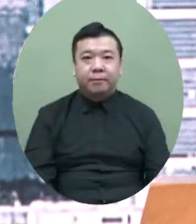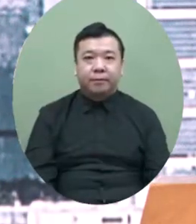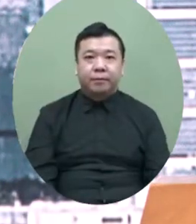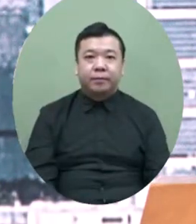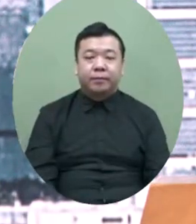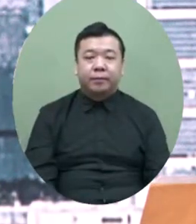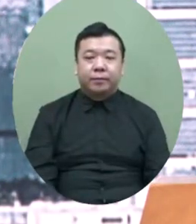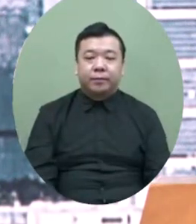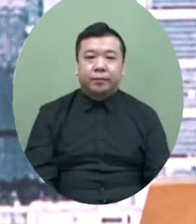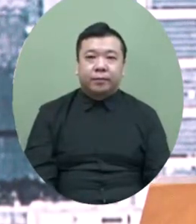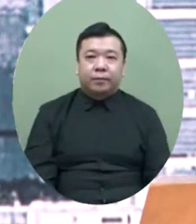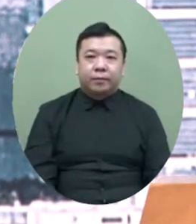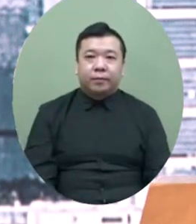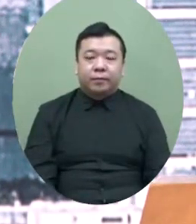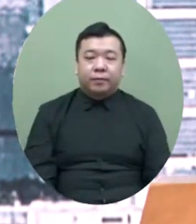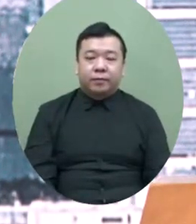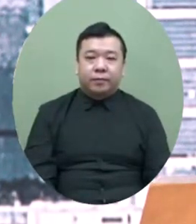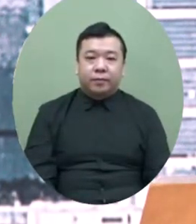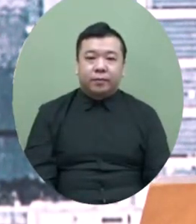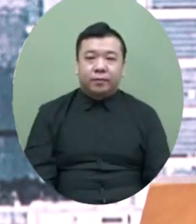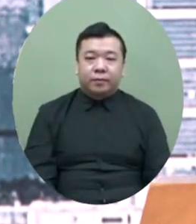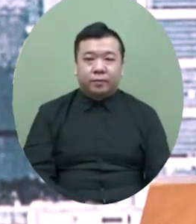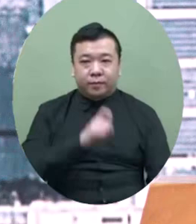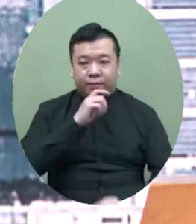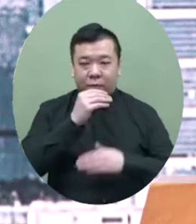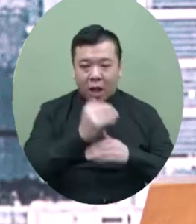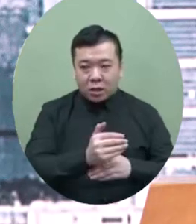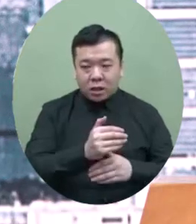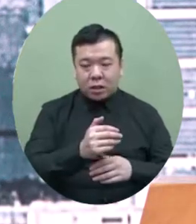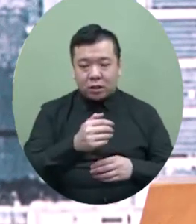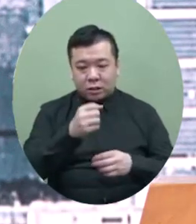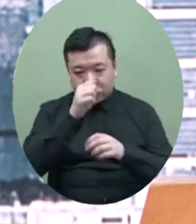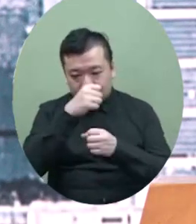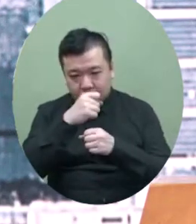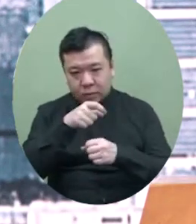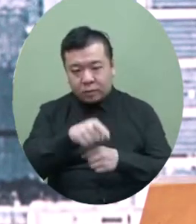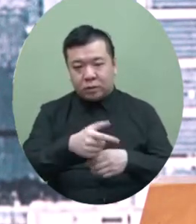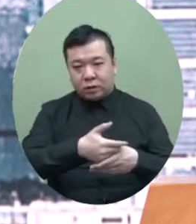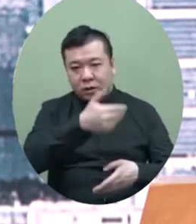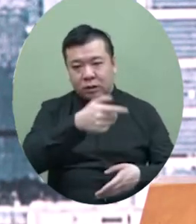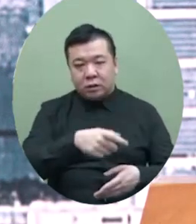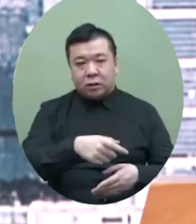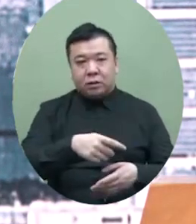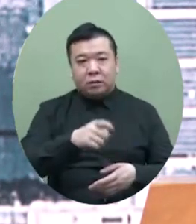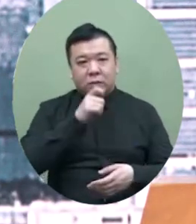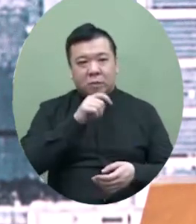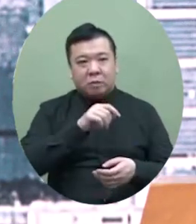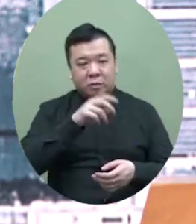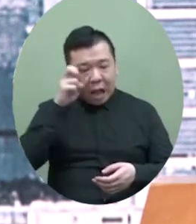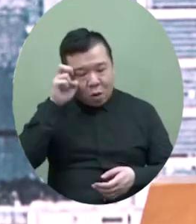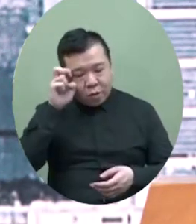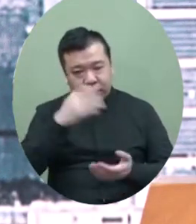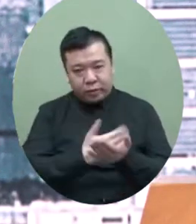testing declaration based on a series of factors. It is not an ad hoc or arbitrary decision as